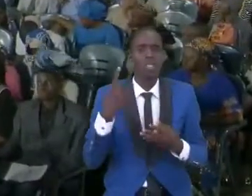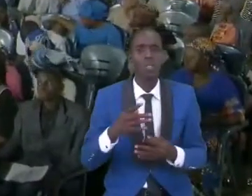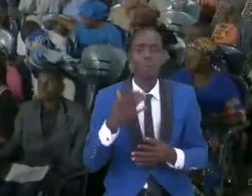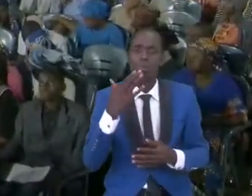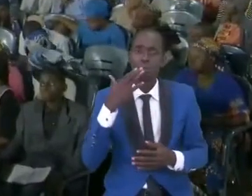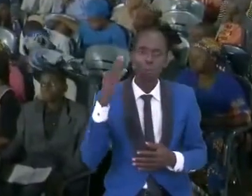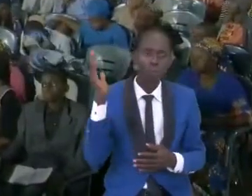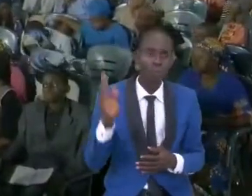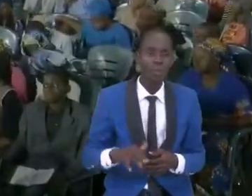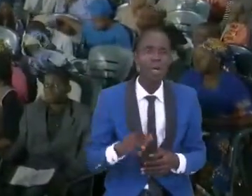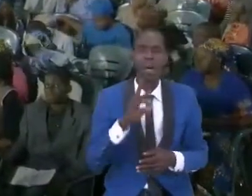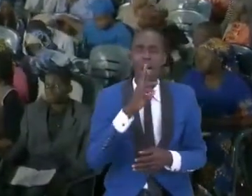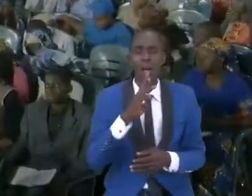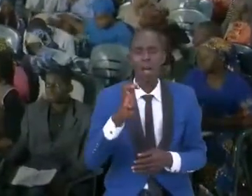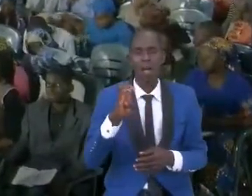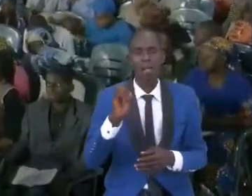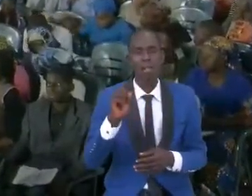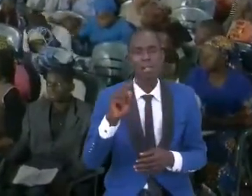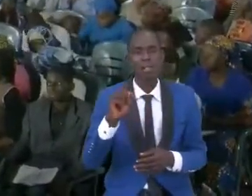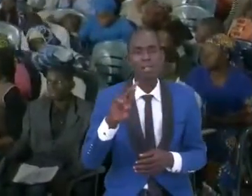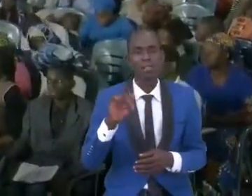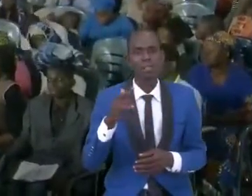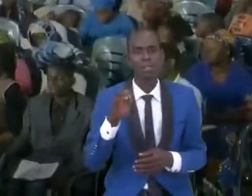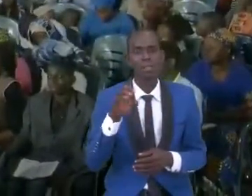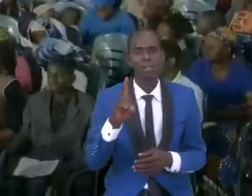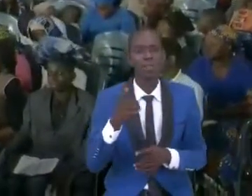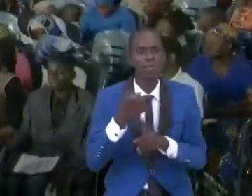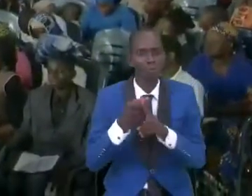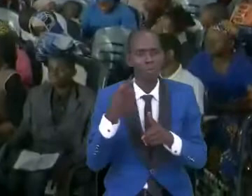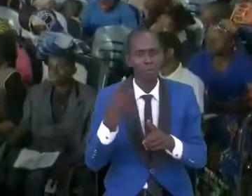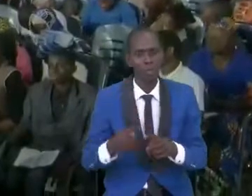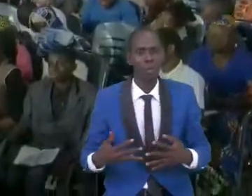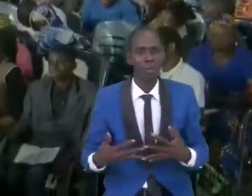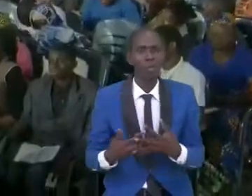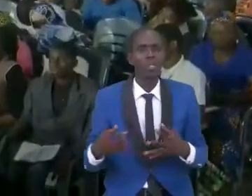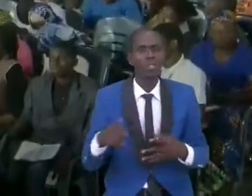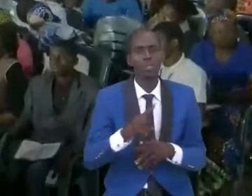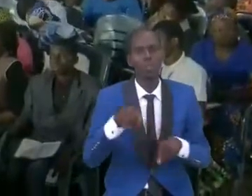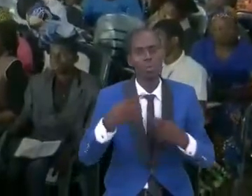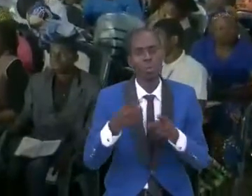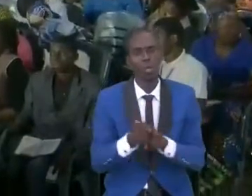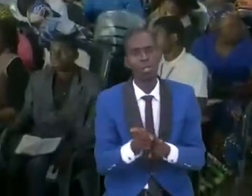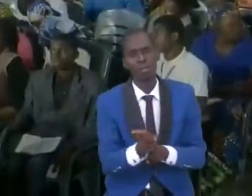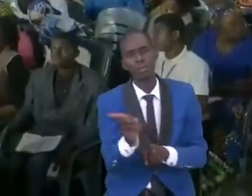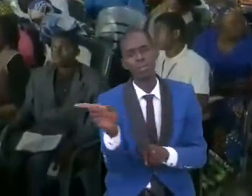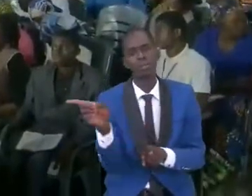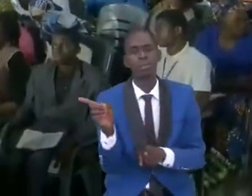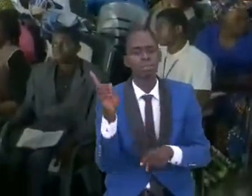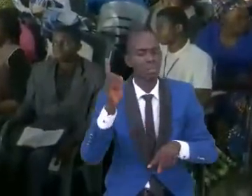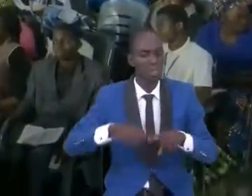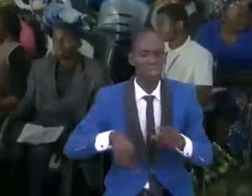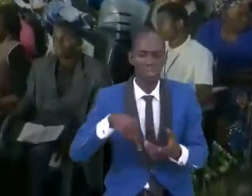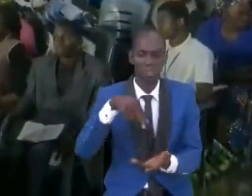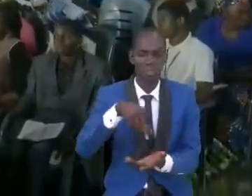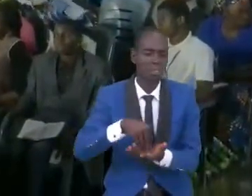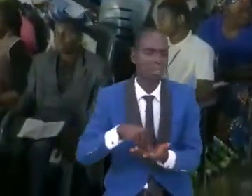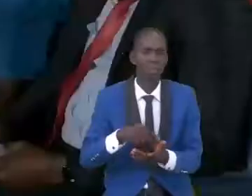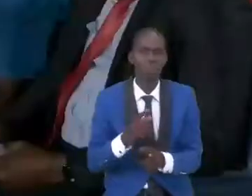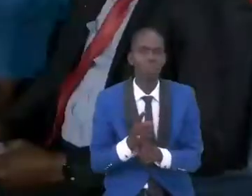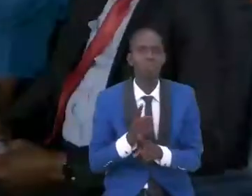estranged from the womb. They go astray, they wobble, they cannot stand right